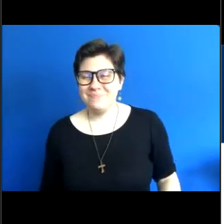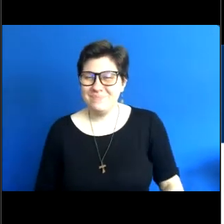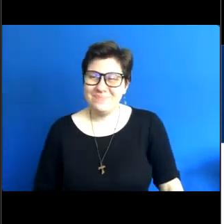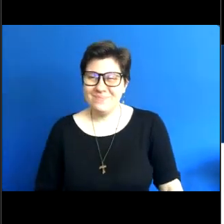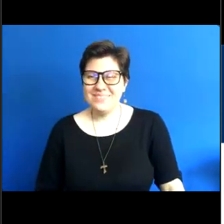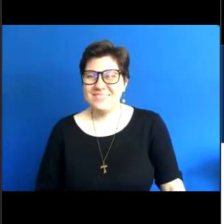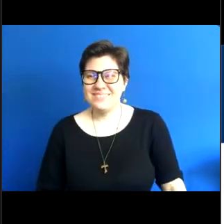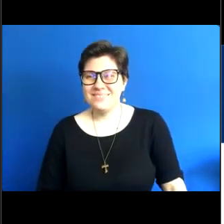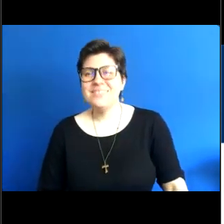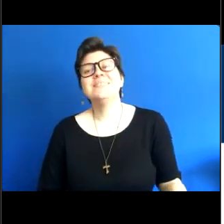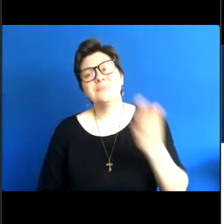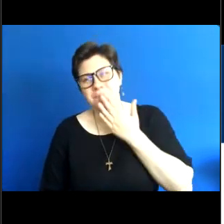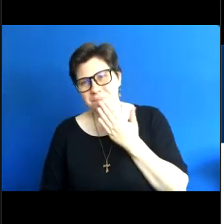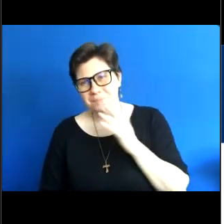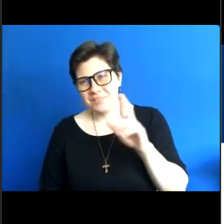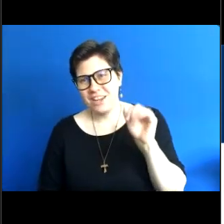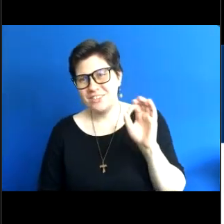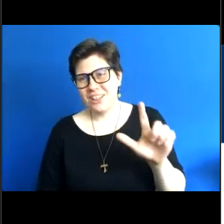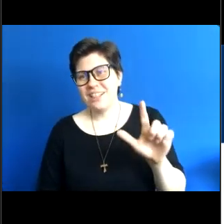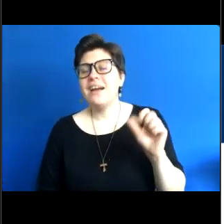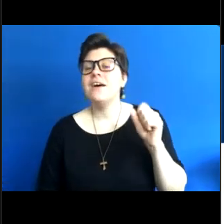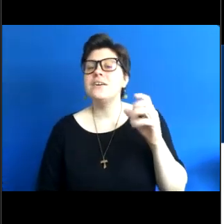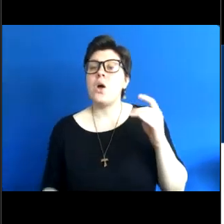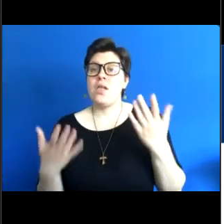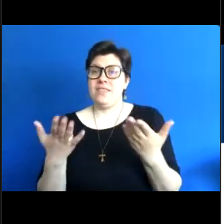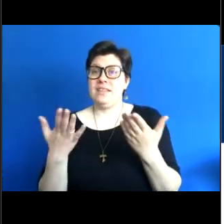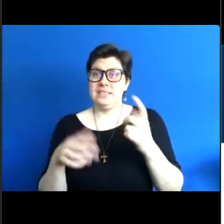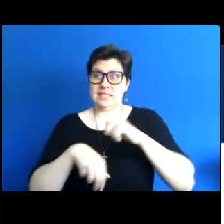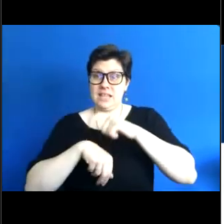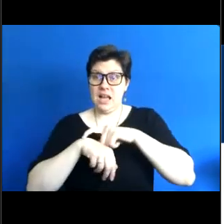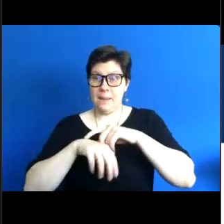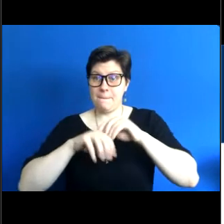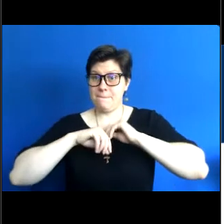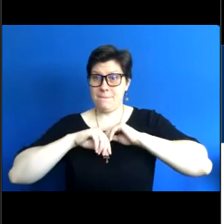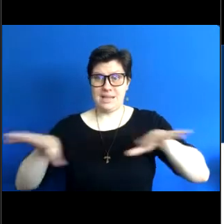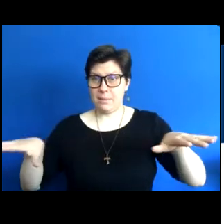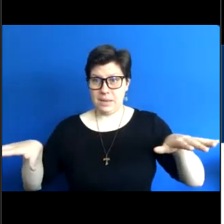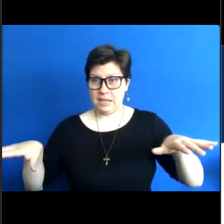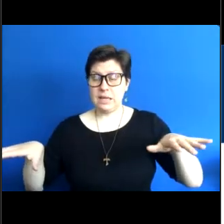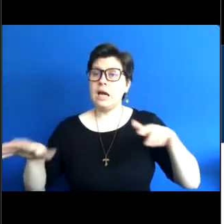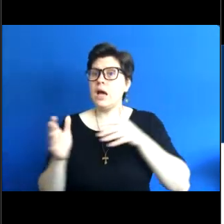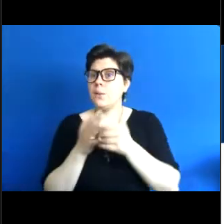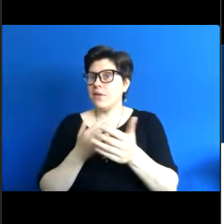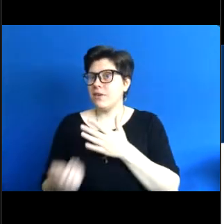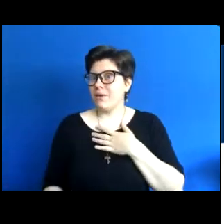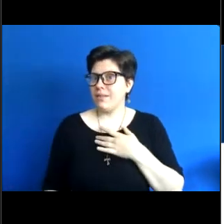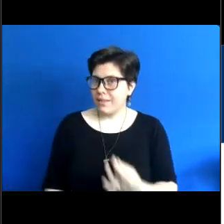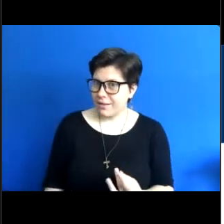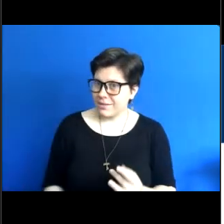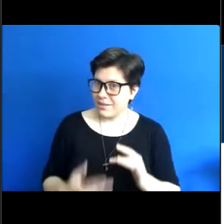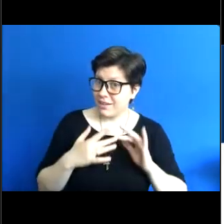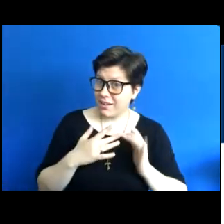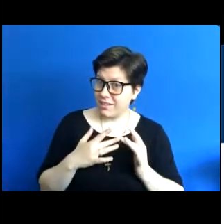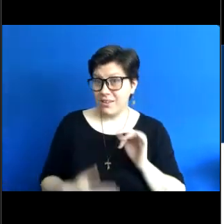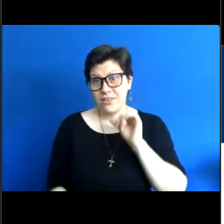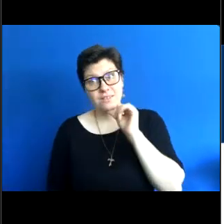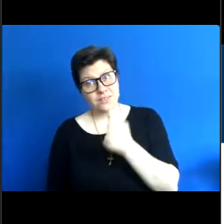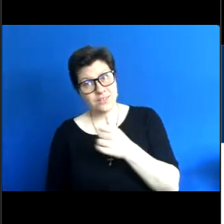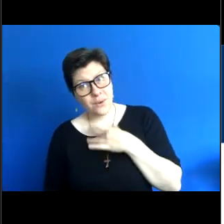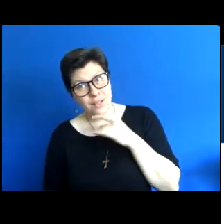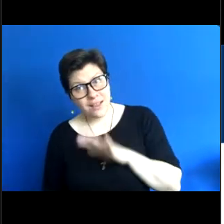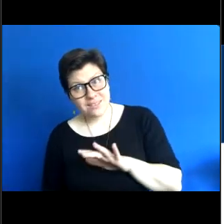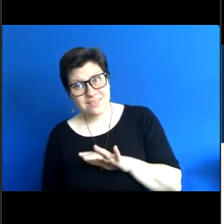Rachel. Yeah, so definitely in this time of pandemic, whether we like online formation or not, we've